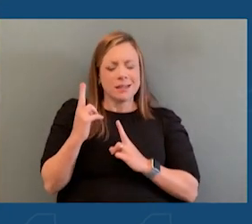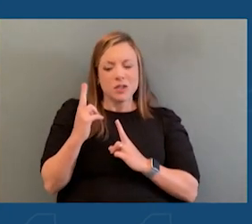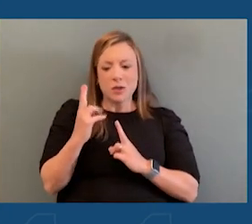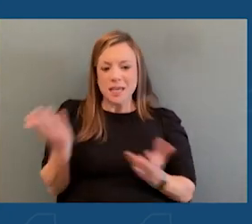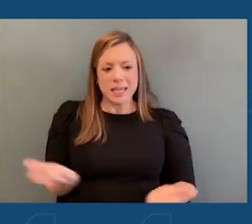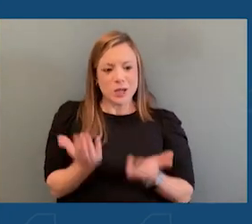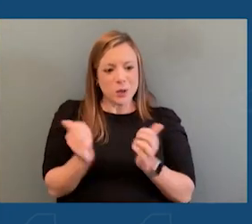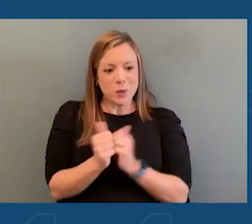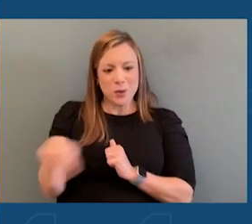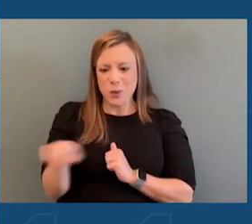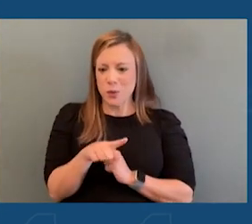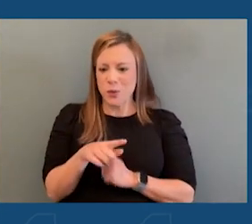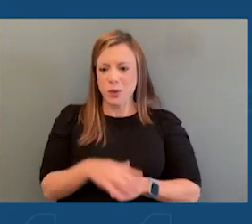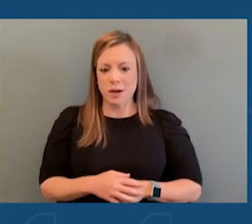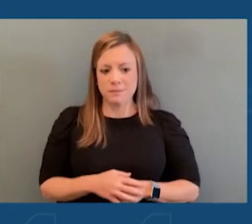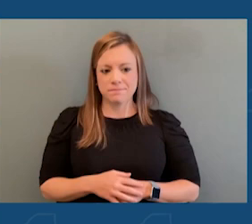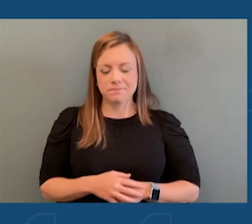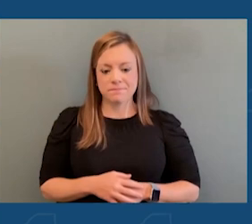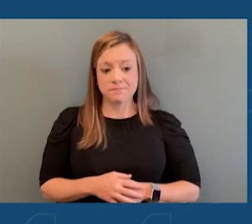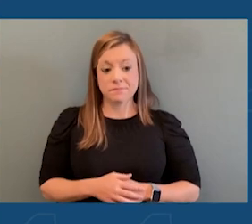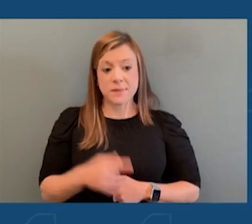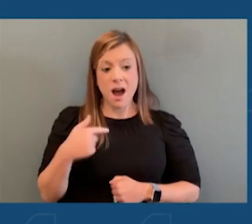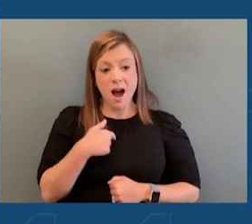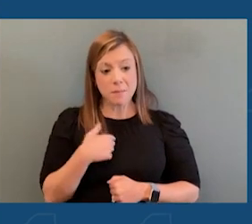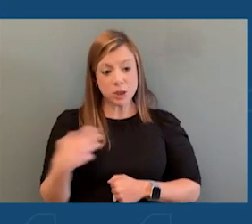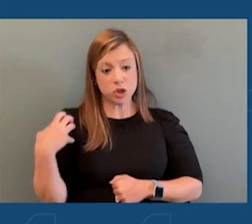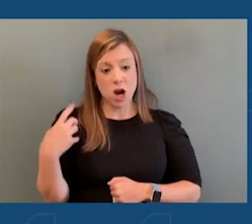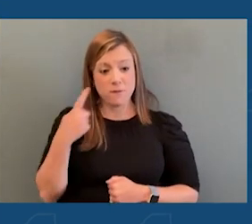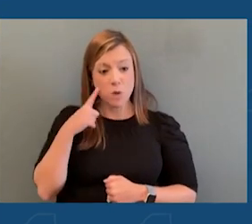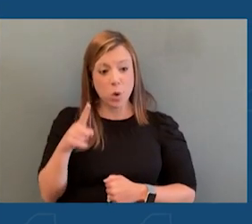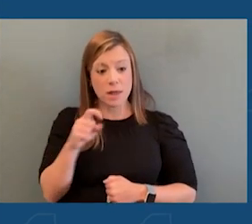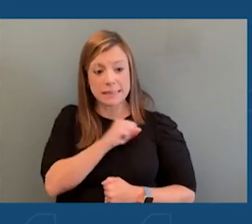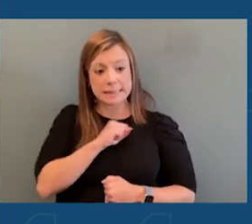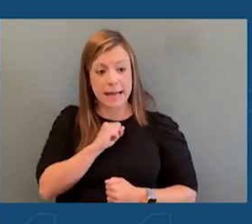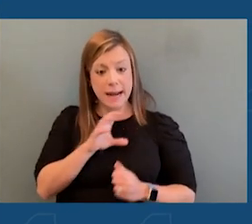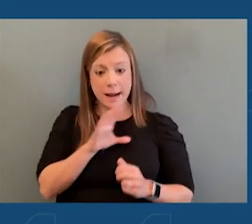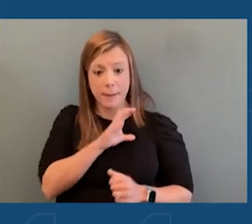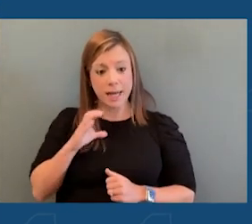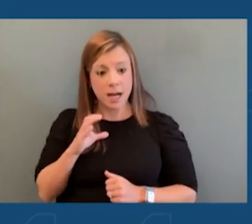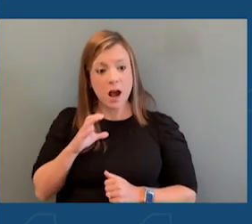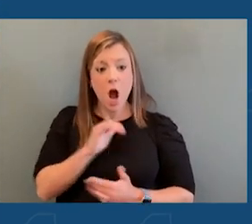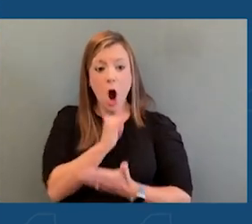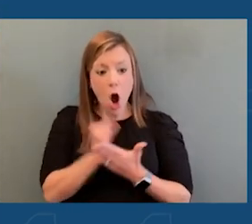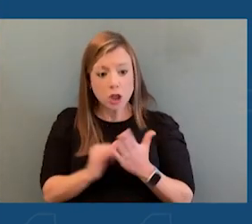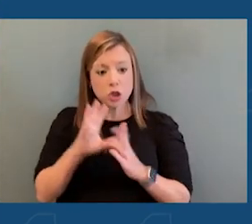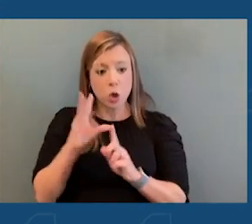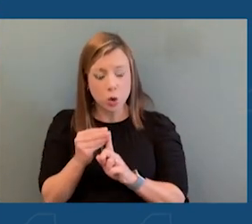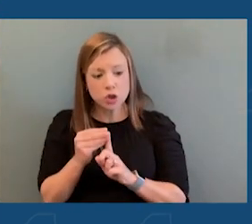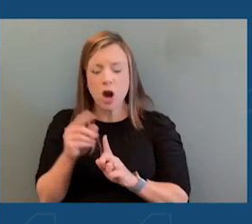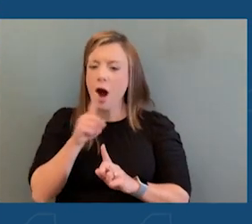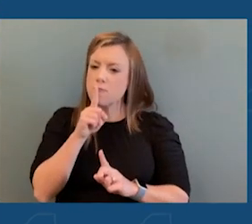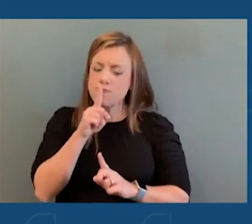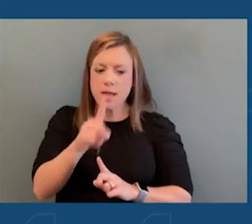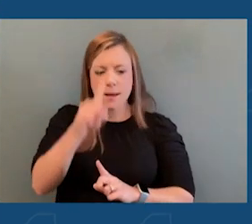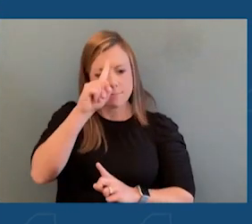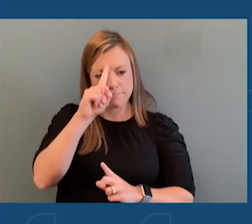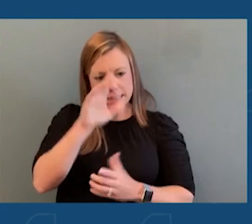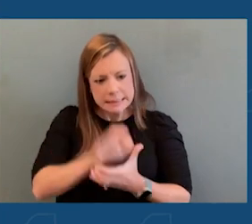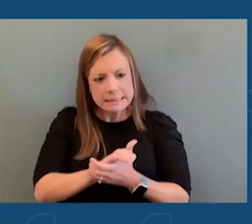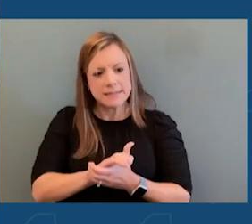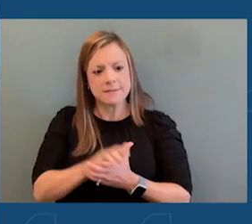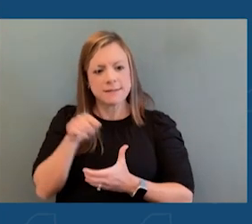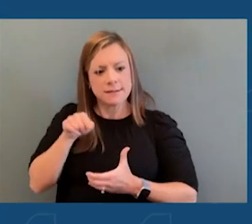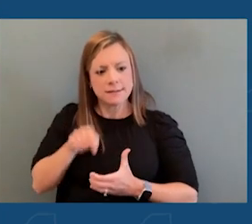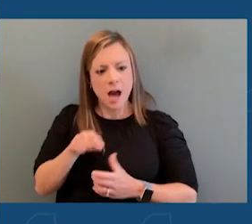the chair of the Senate Committee on the Arts and Culture, I firmly believe how important the arts are for every community in New